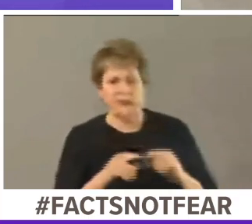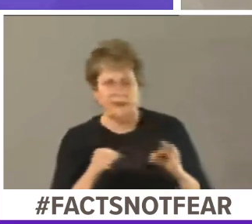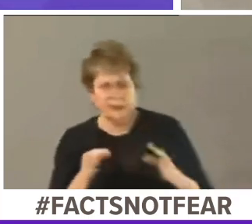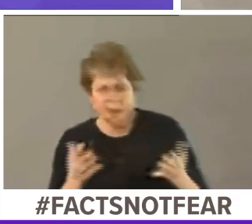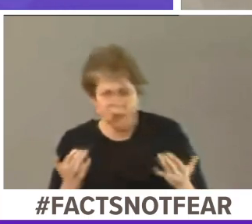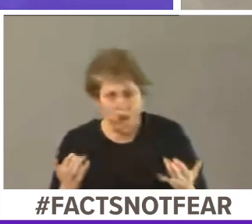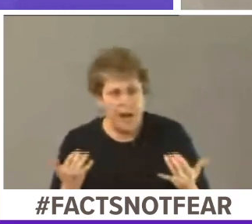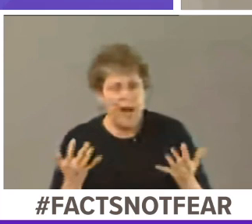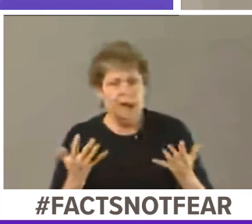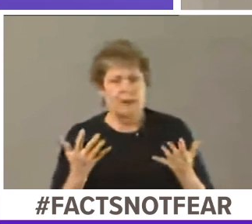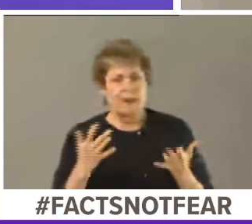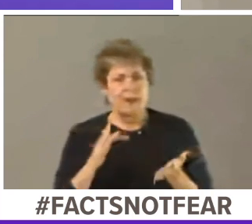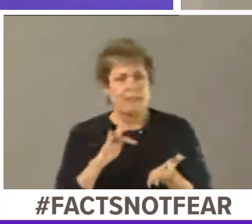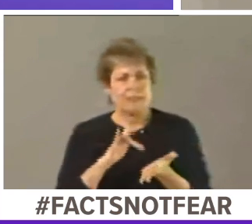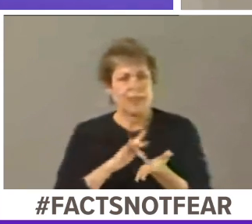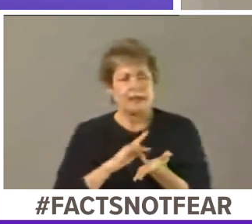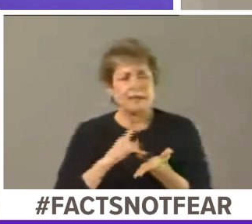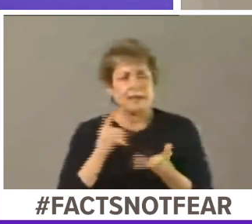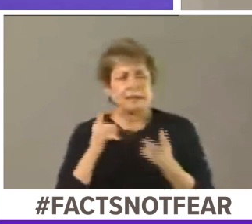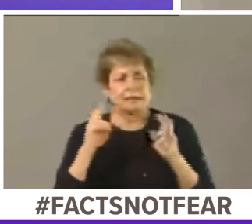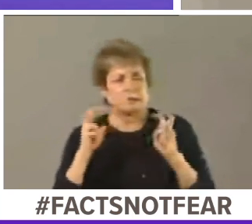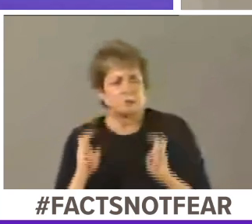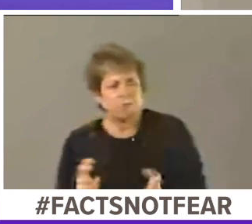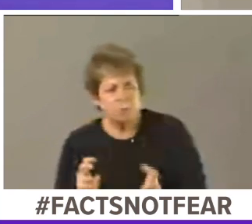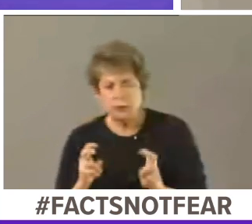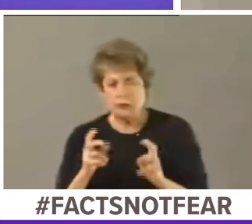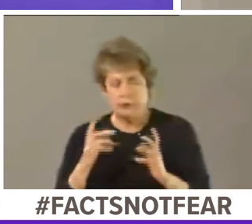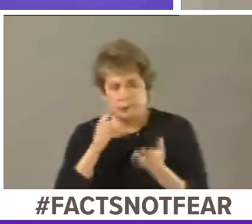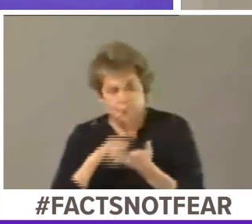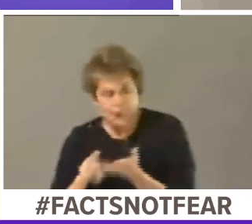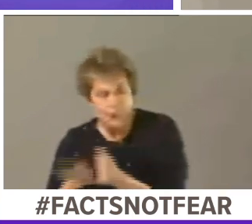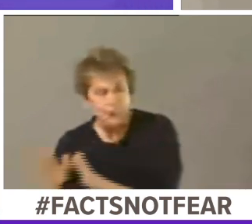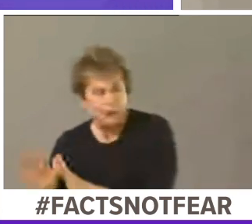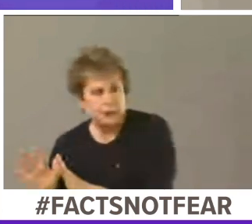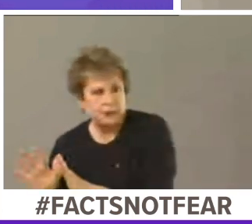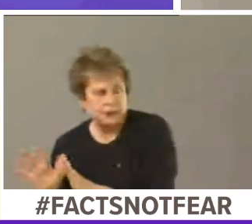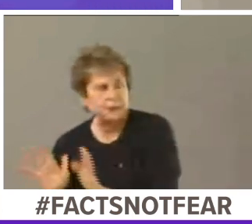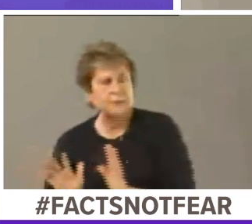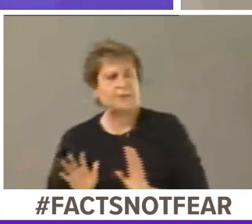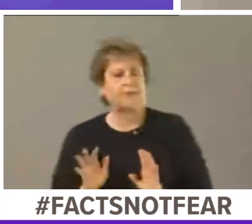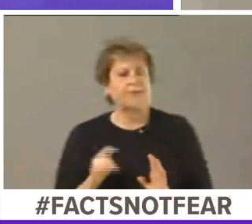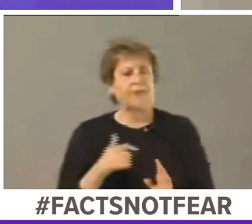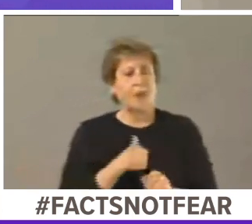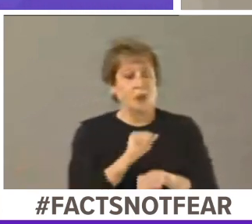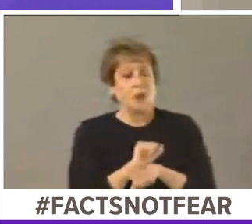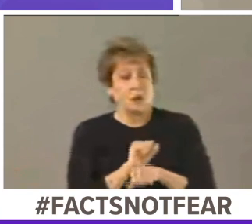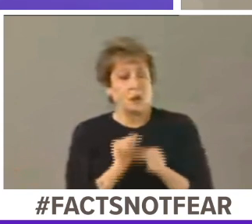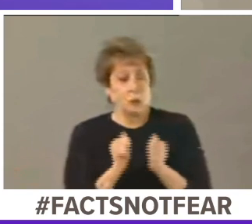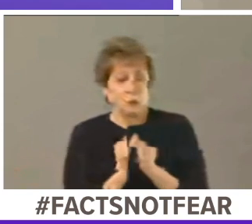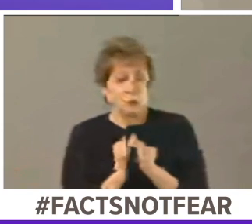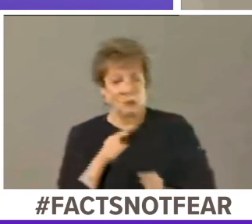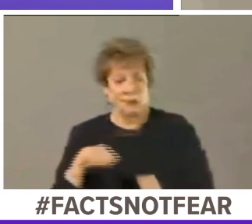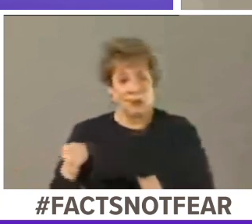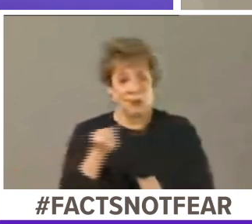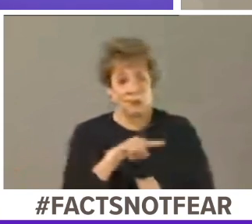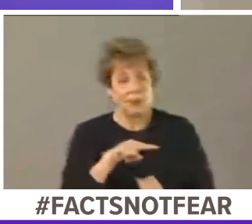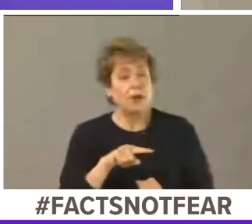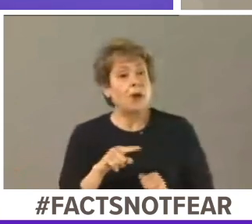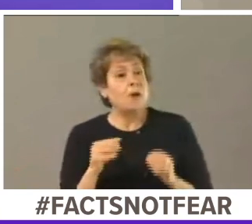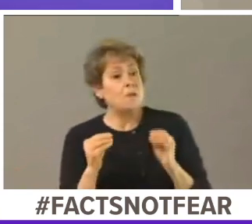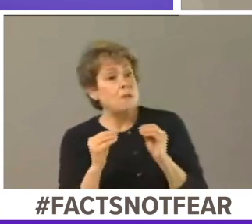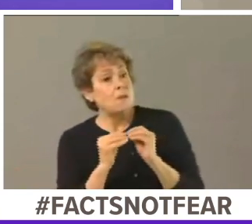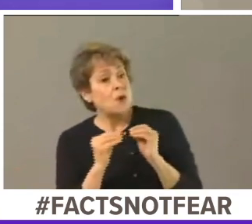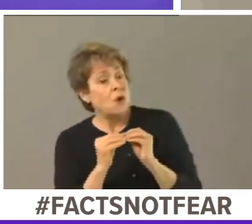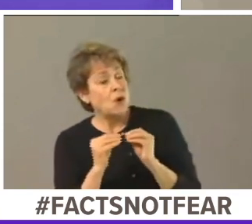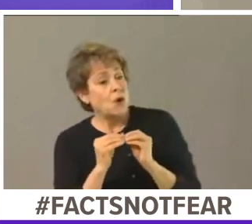with our hospitals to ensure that they have adequate morgue capacity, but one of the normal elements of the plan is to bring